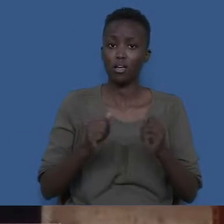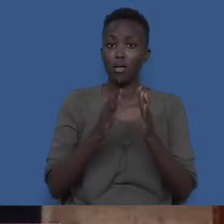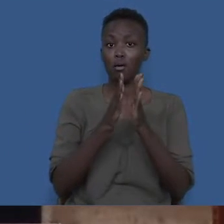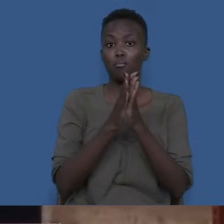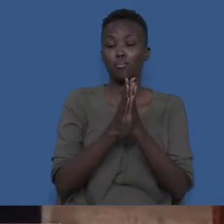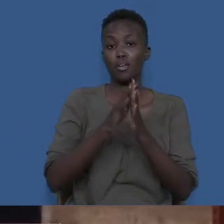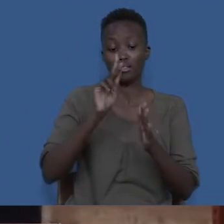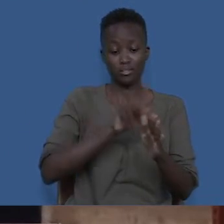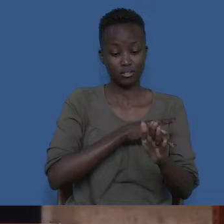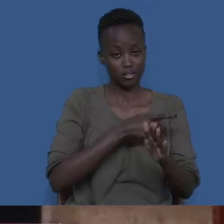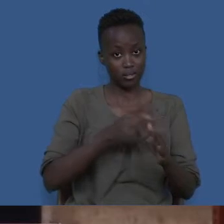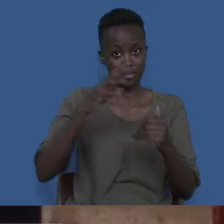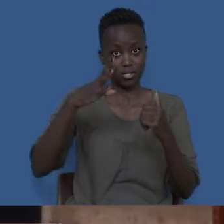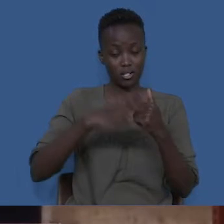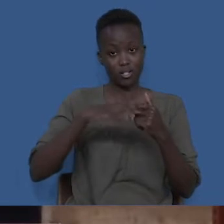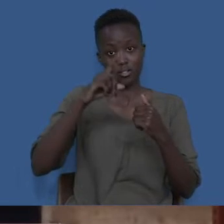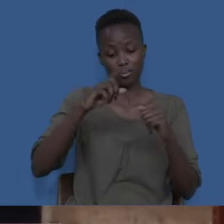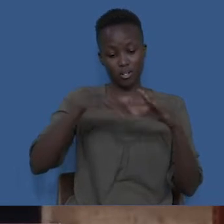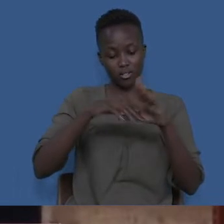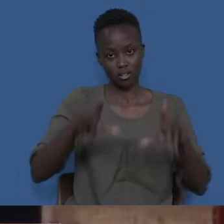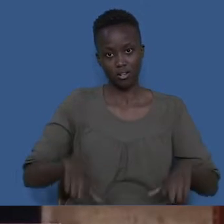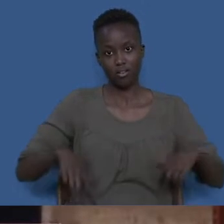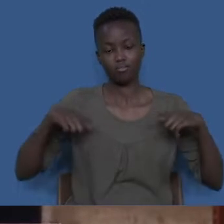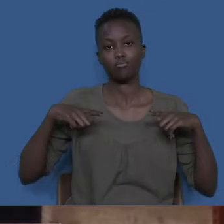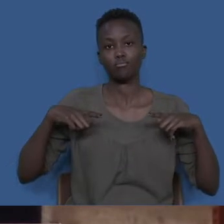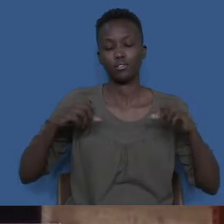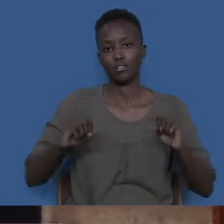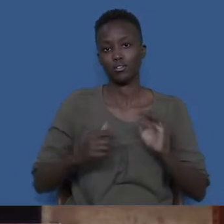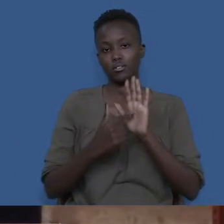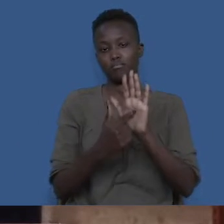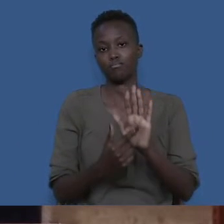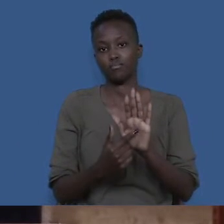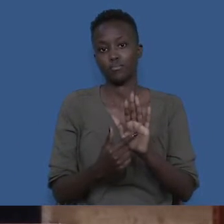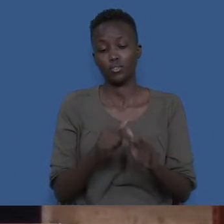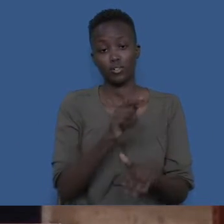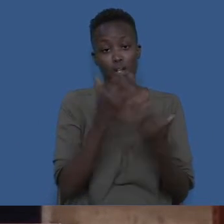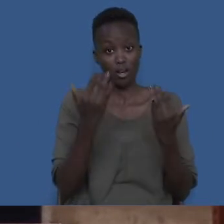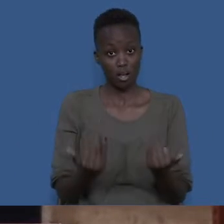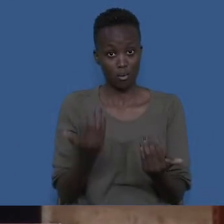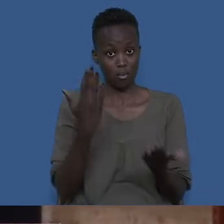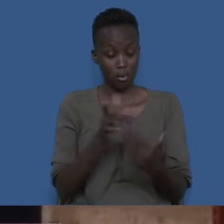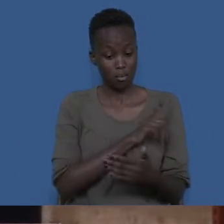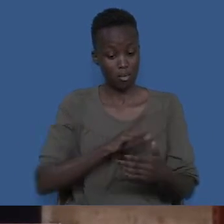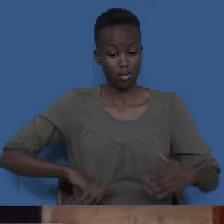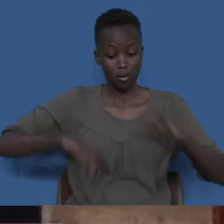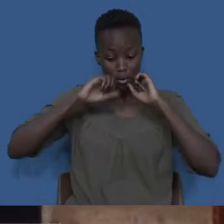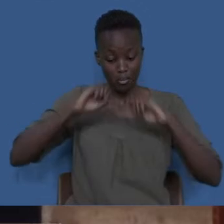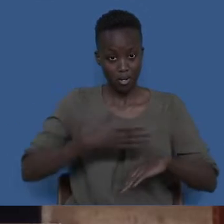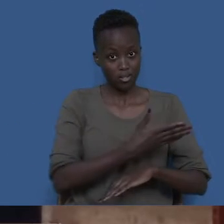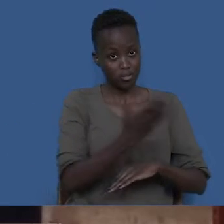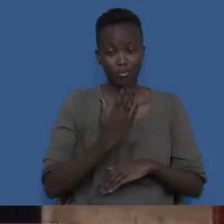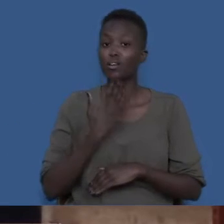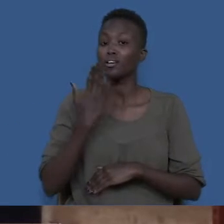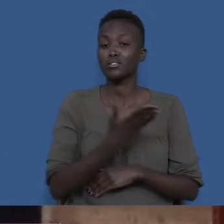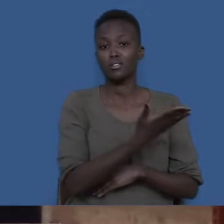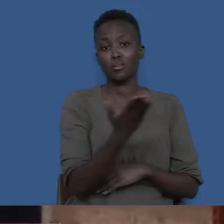Psalm 91 may be actualized in our lives. So, beloved, may the Lord bless you. May the Lord attend to you. May